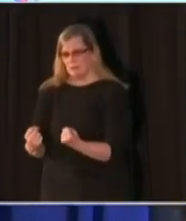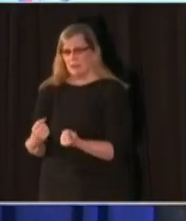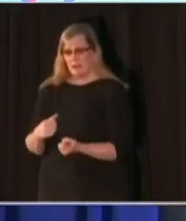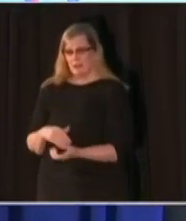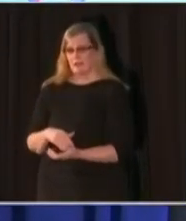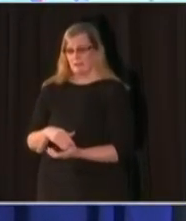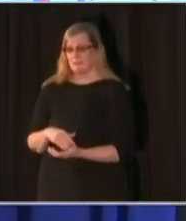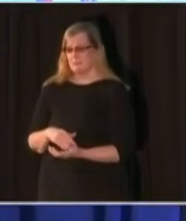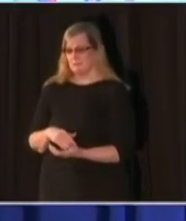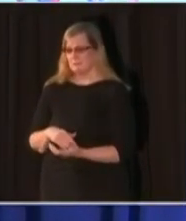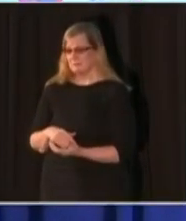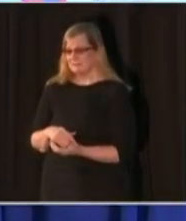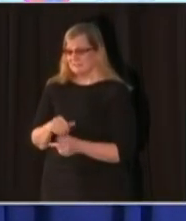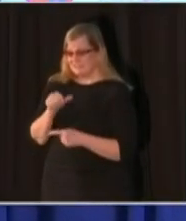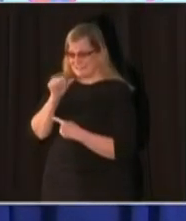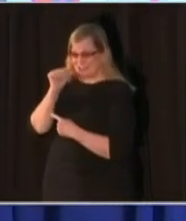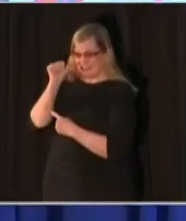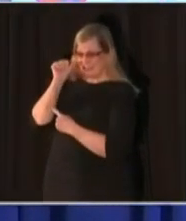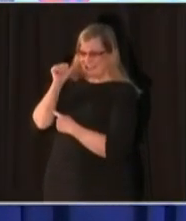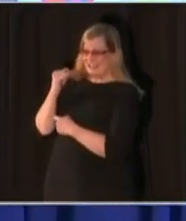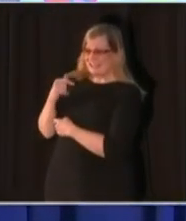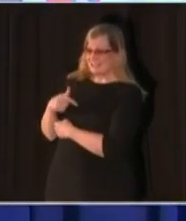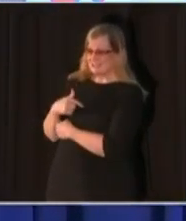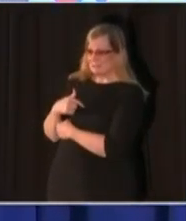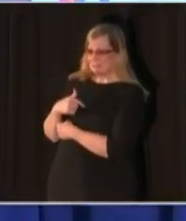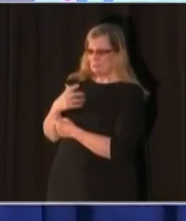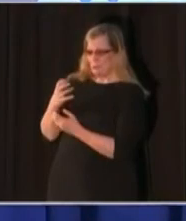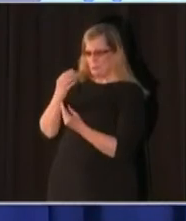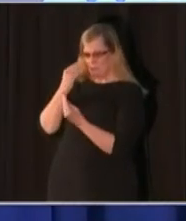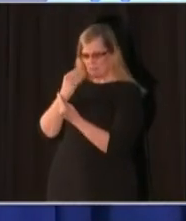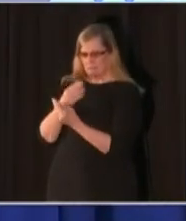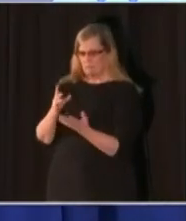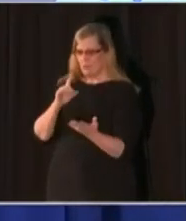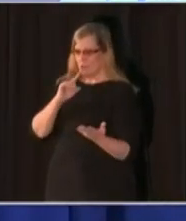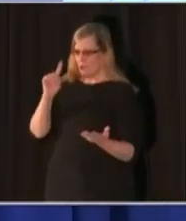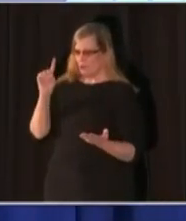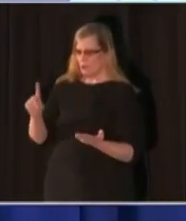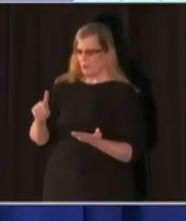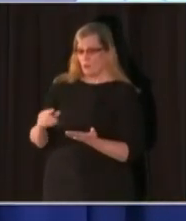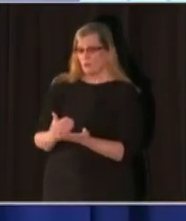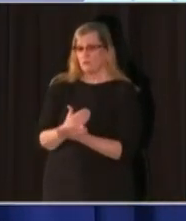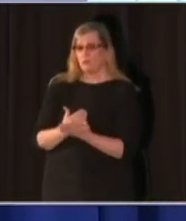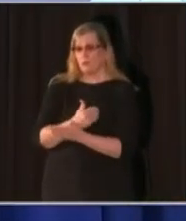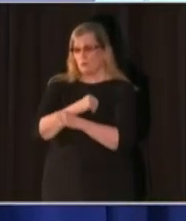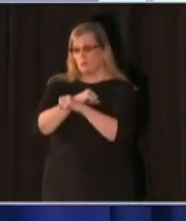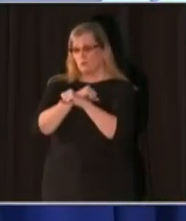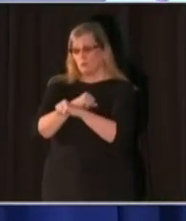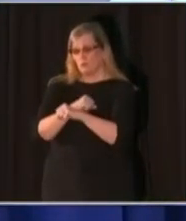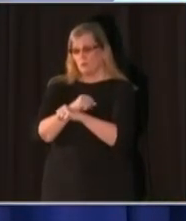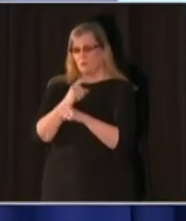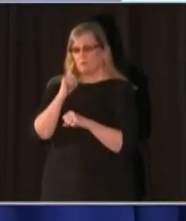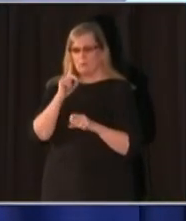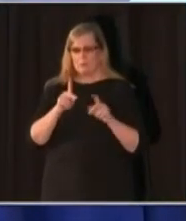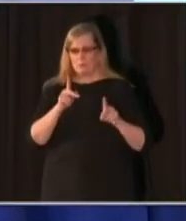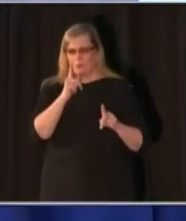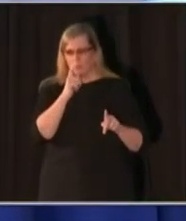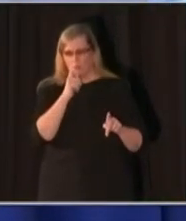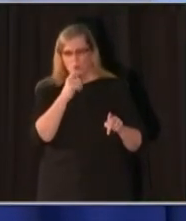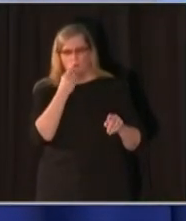I issued a mayor's order that creates new protections for workers and customers at grocery stores and